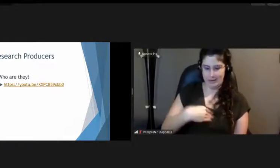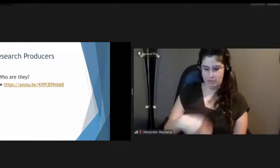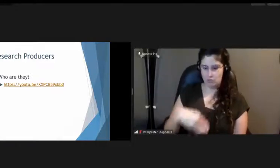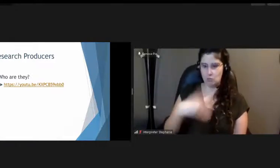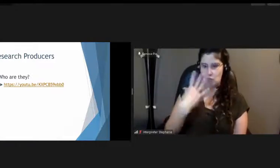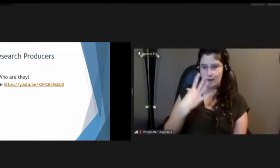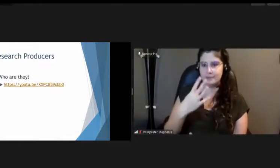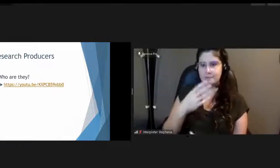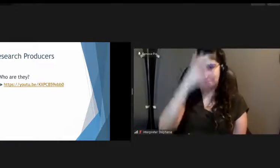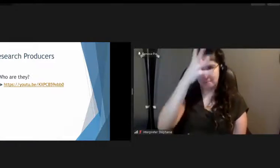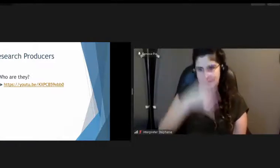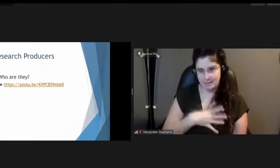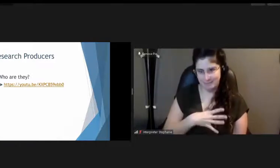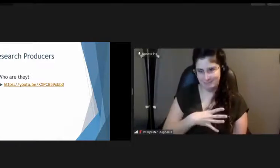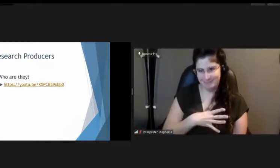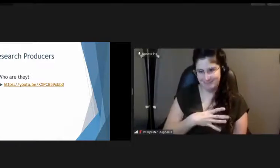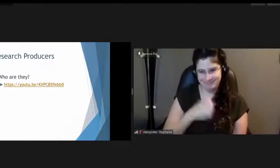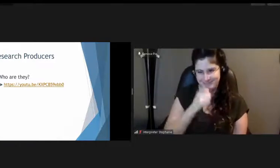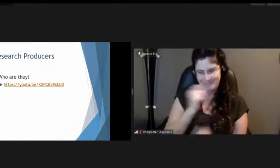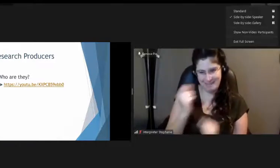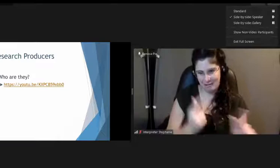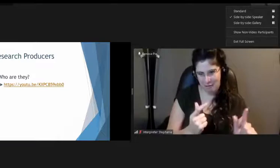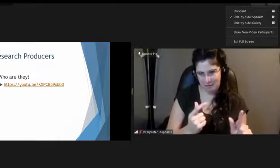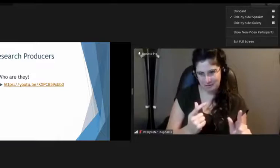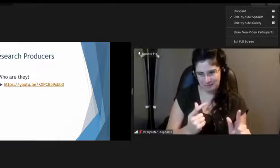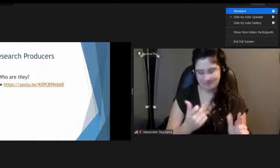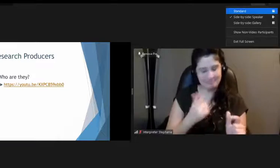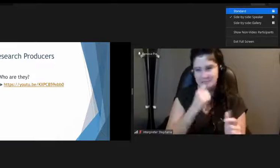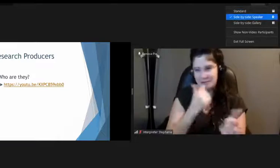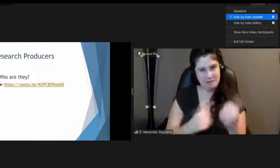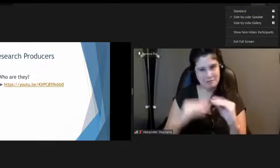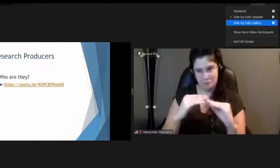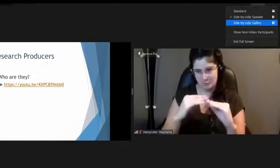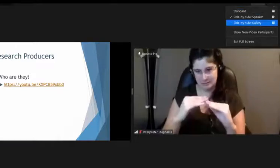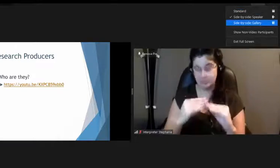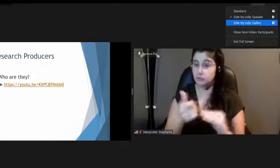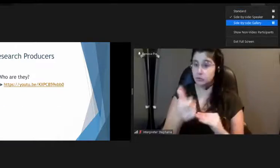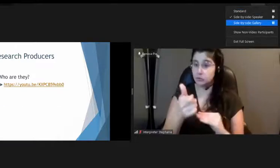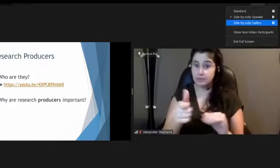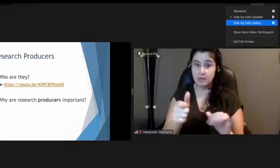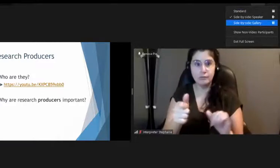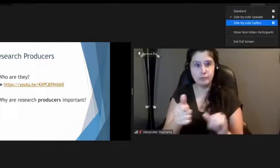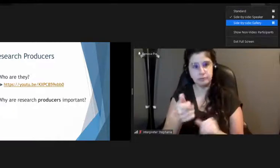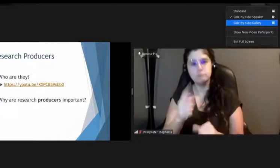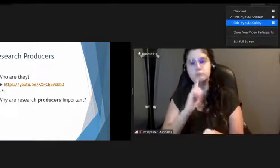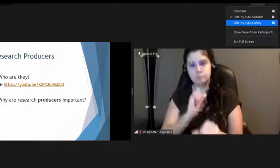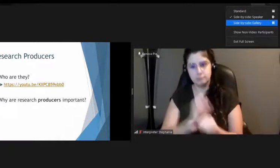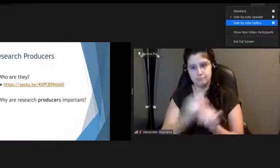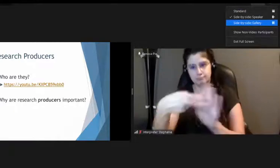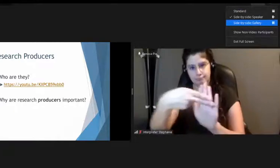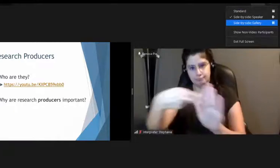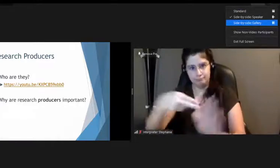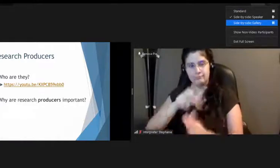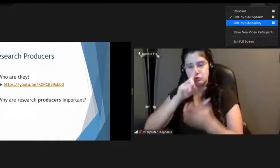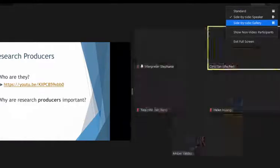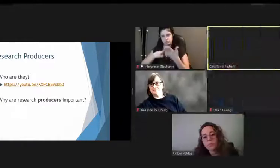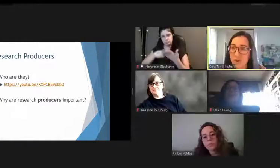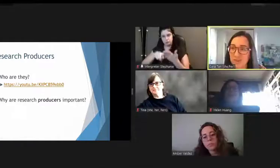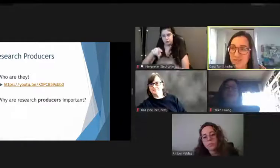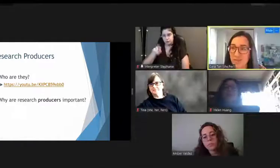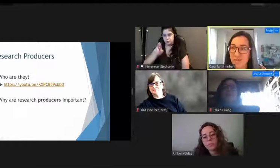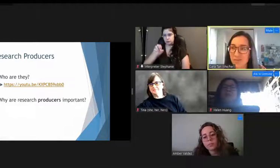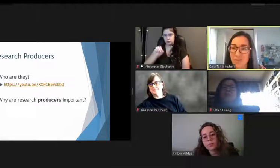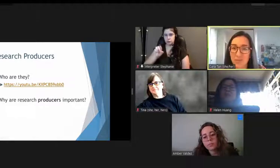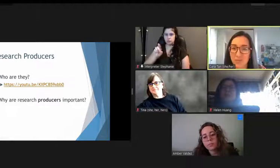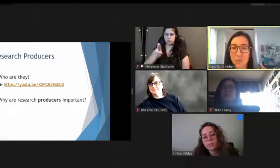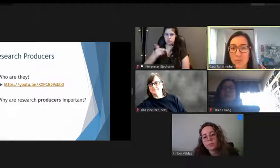been within this field. So you are a research producer. And why are we so